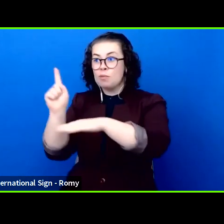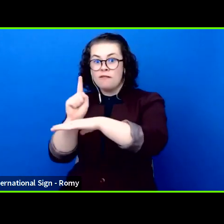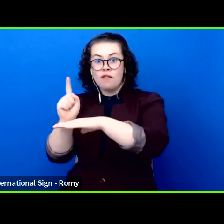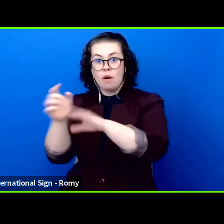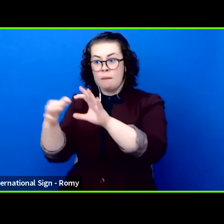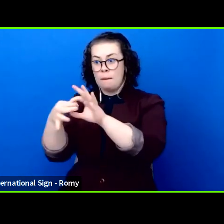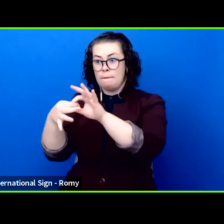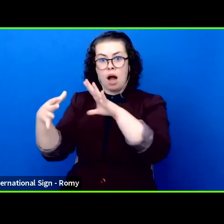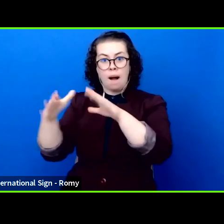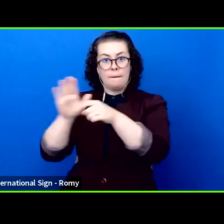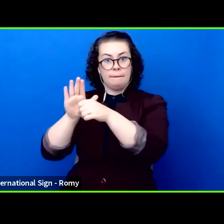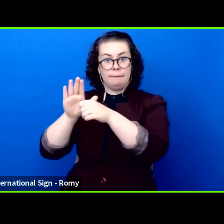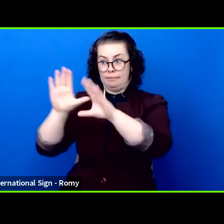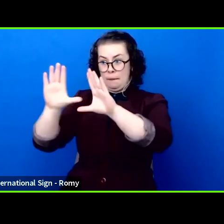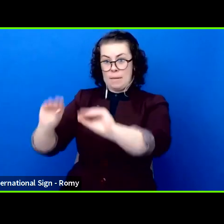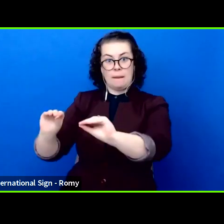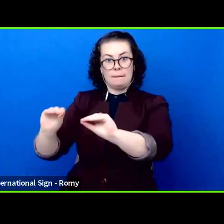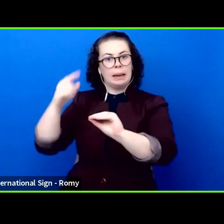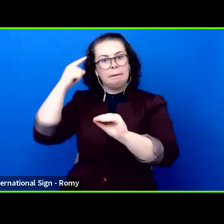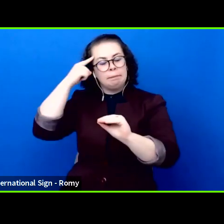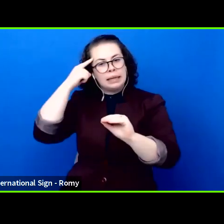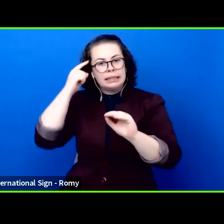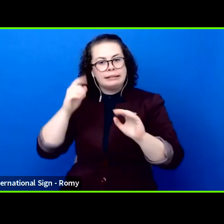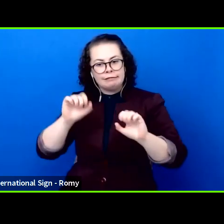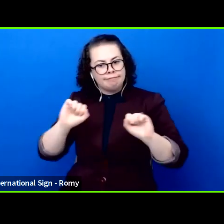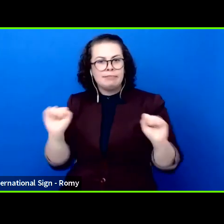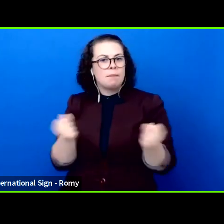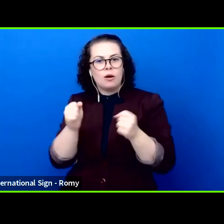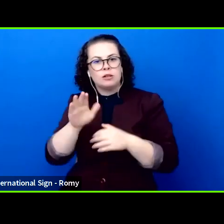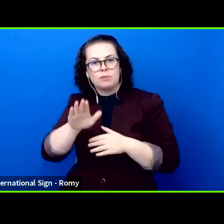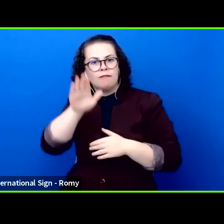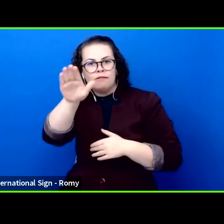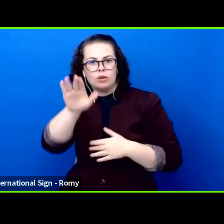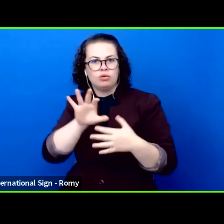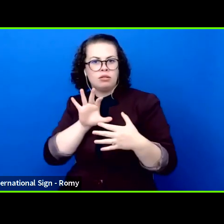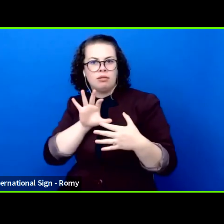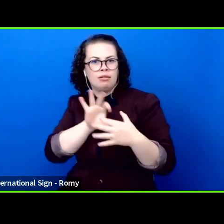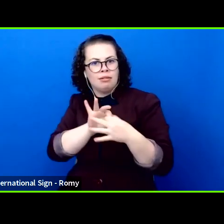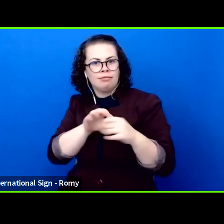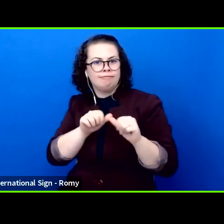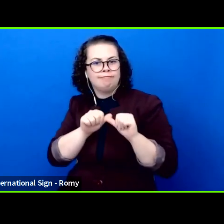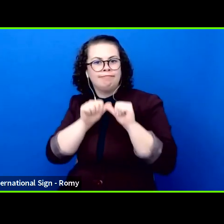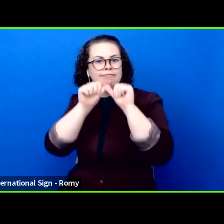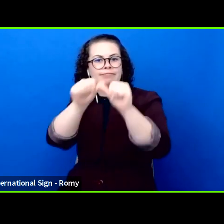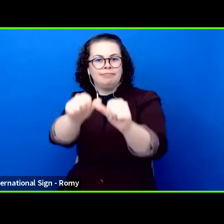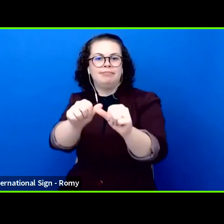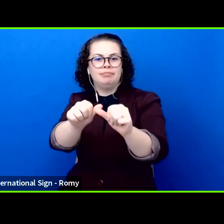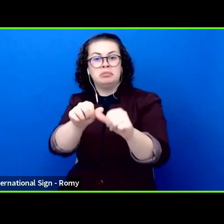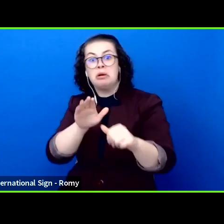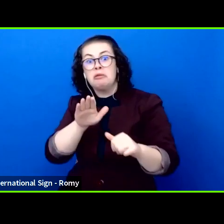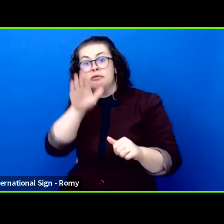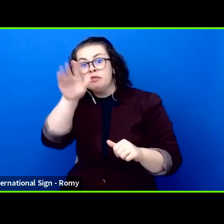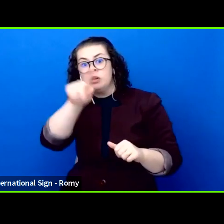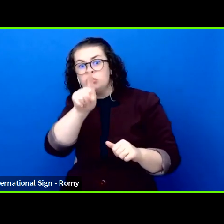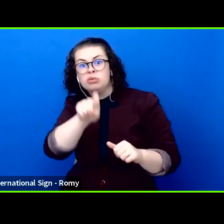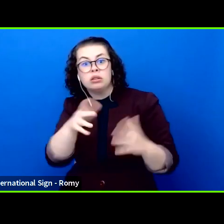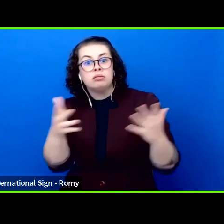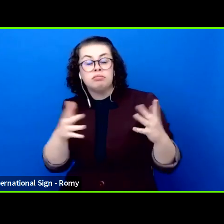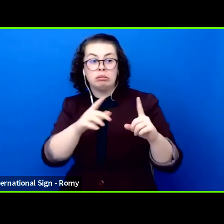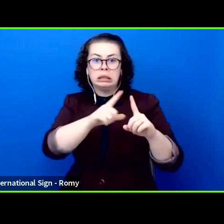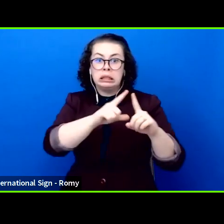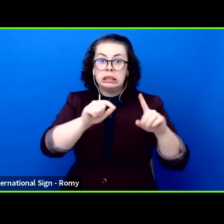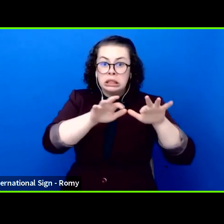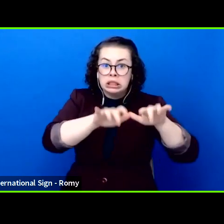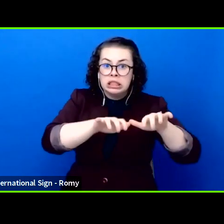challenges of the coming period, whether it is digitalization, the further development of our audience